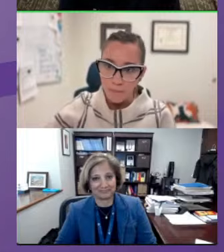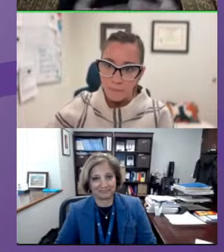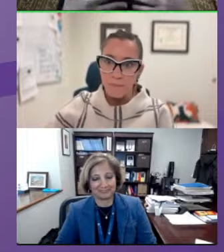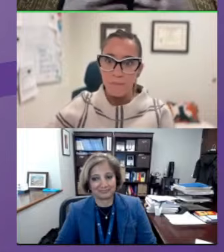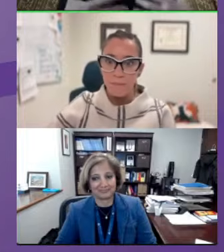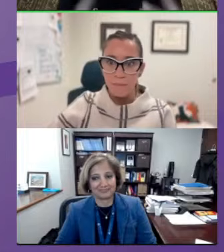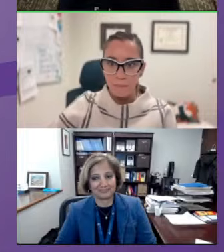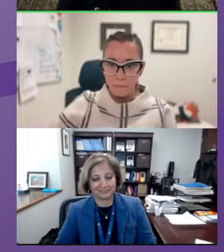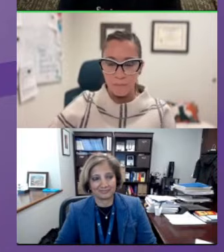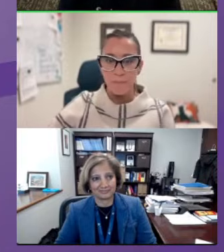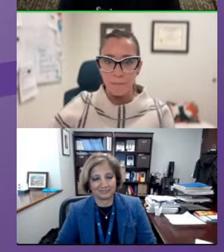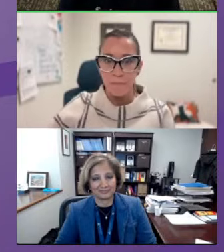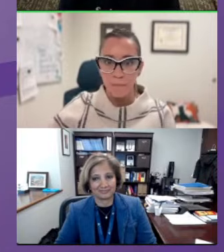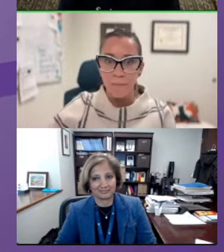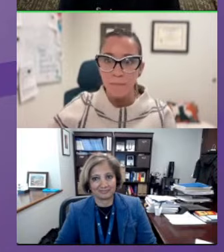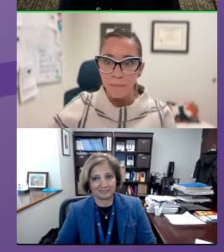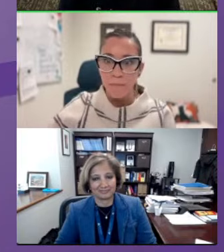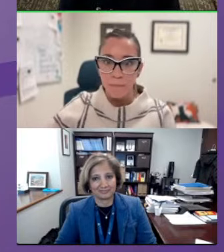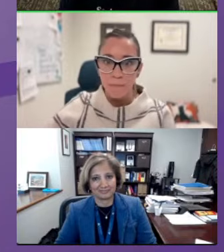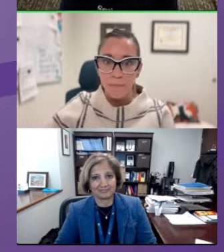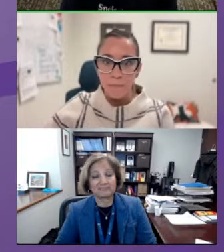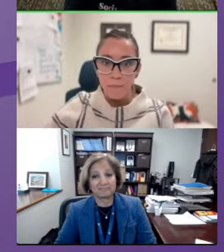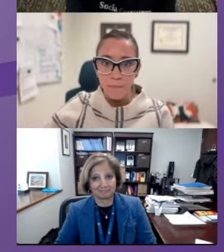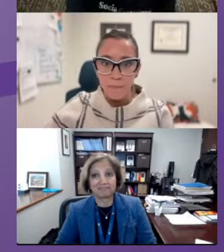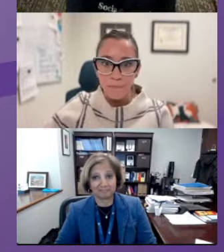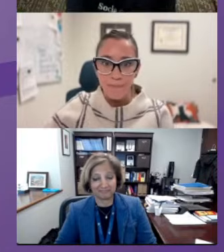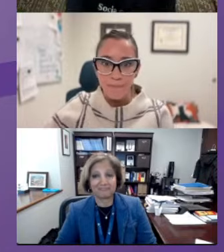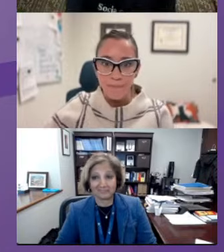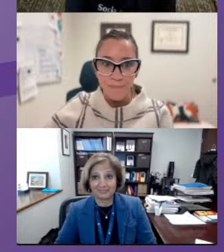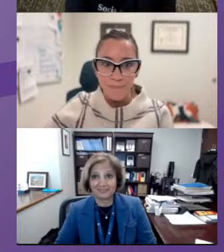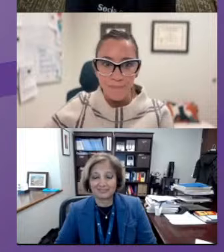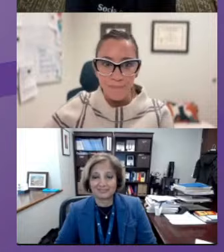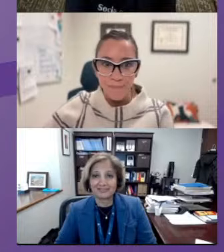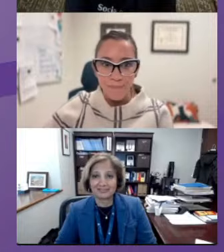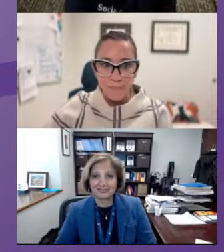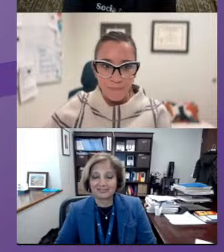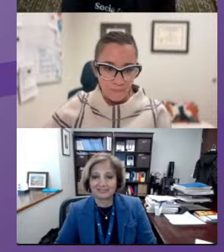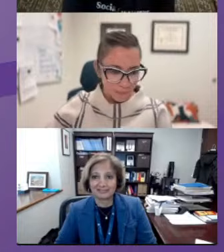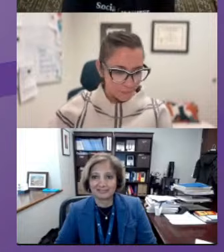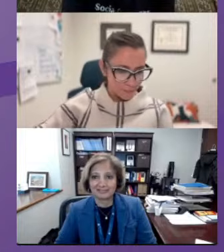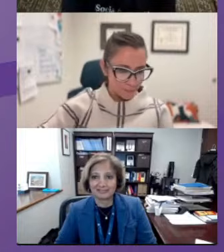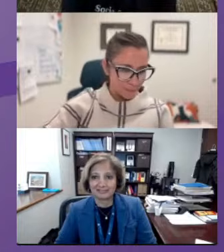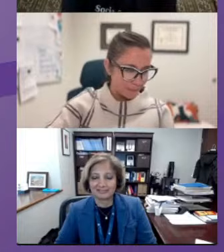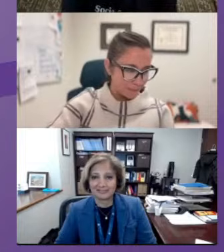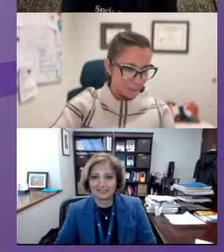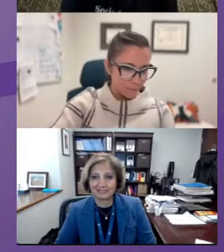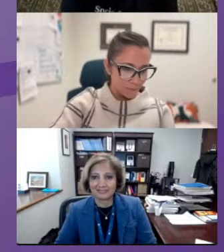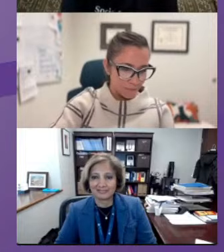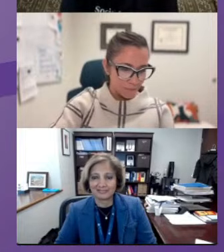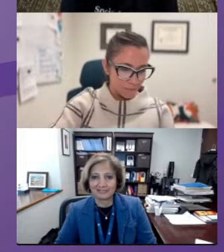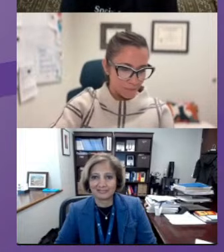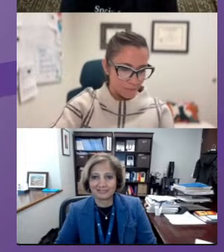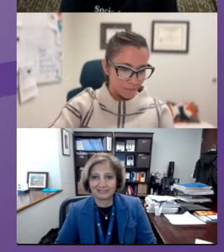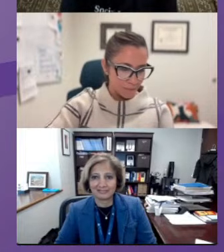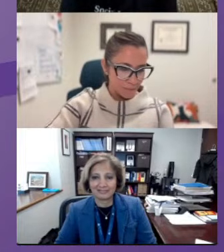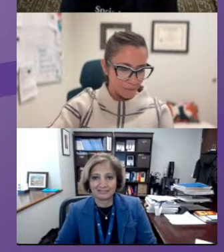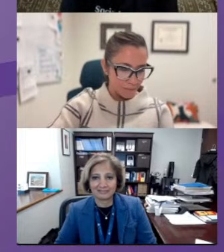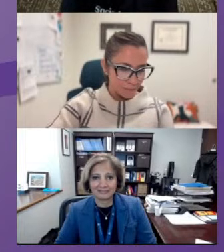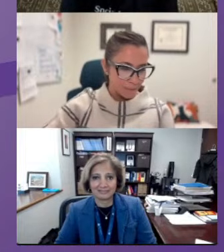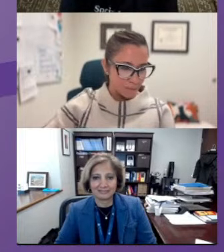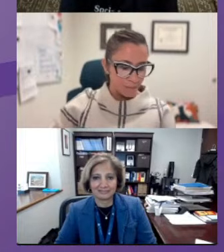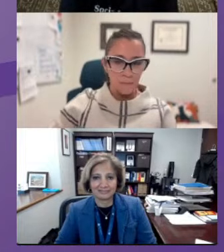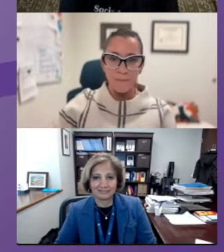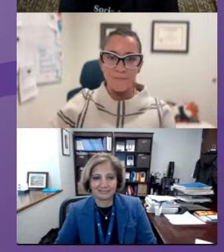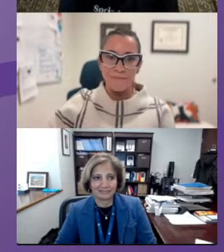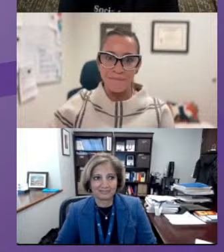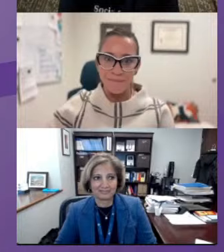them, and we need to be listening and receptive. And Dr. Putrino, did you say there was an objective measure of fatigue? Like, is there some tool that you